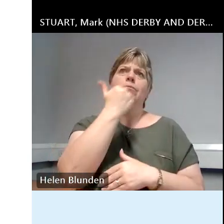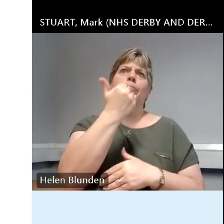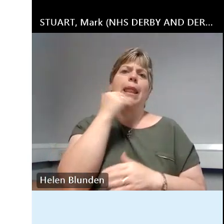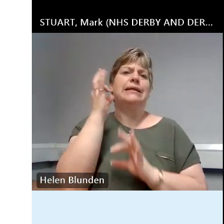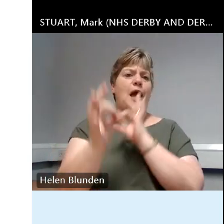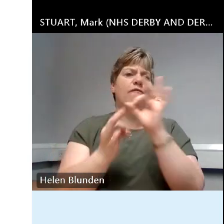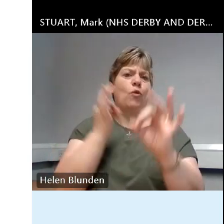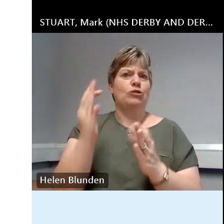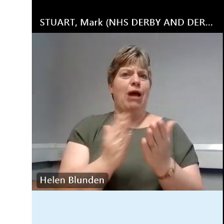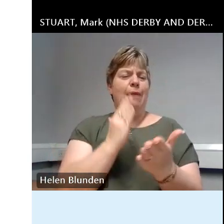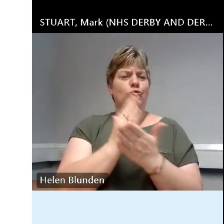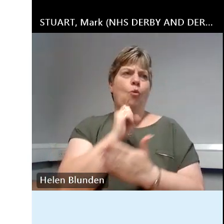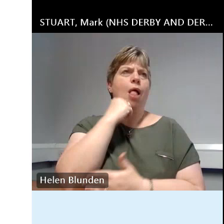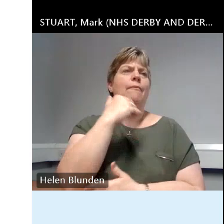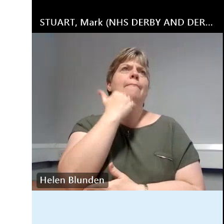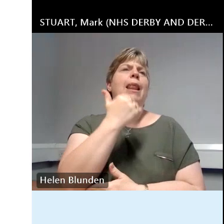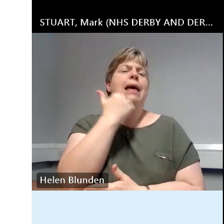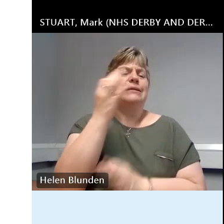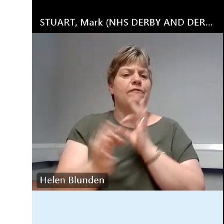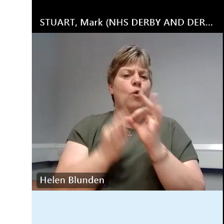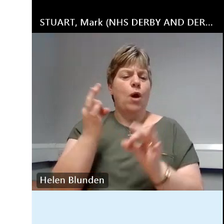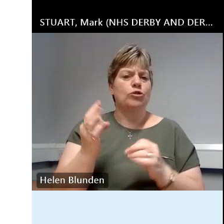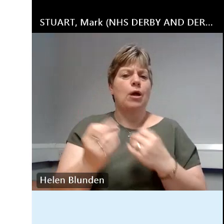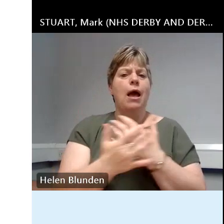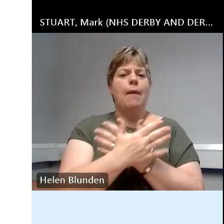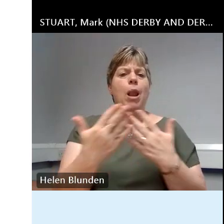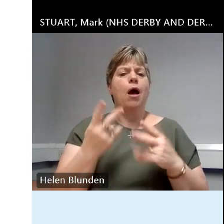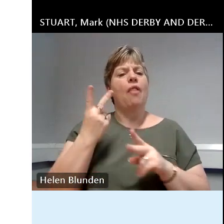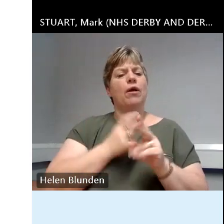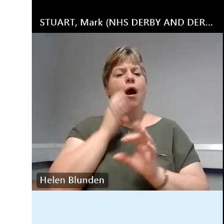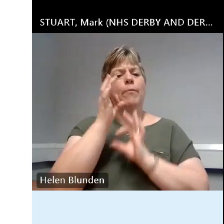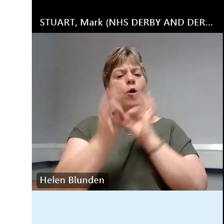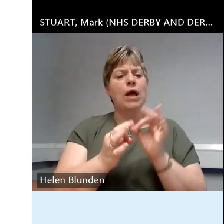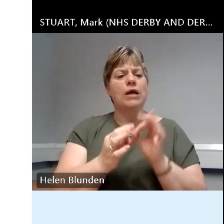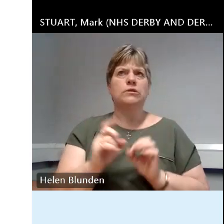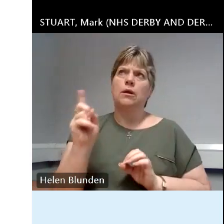sure that there will be, but lots of the common questions that we get around what